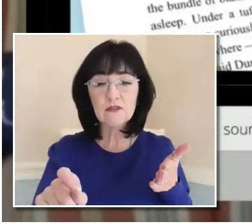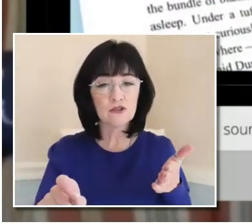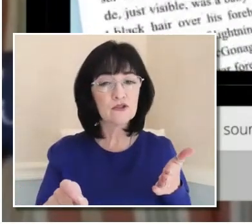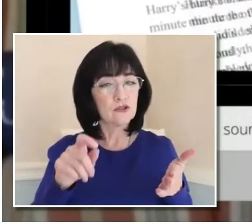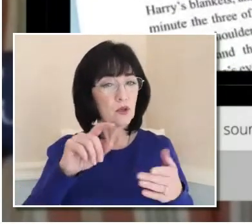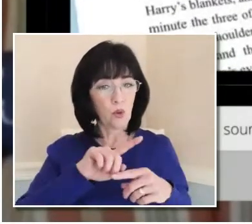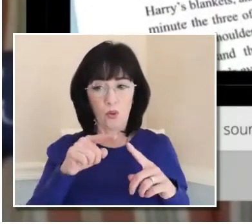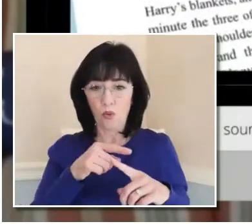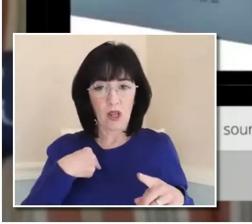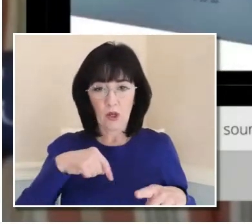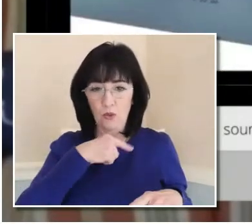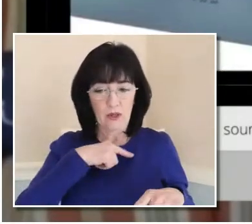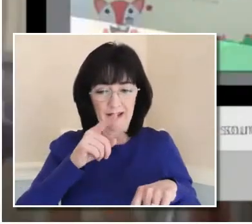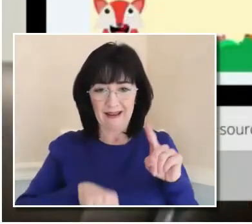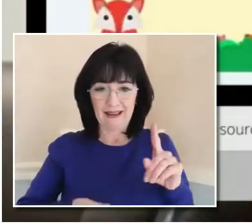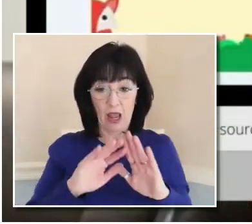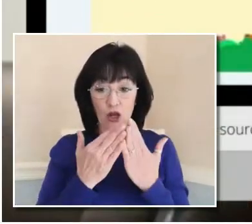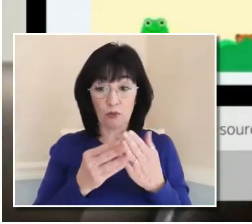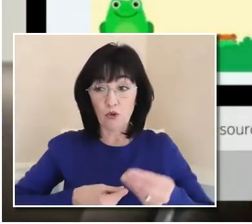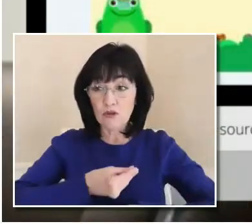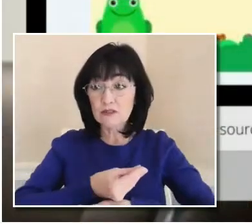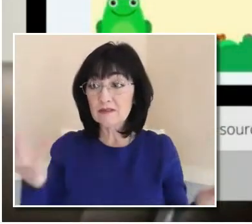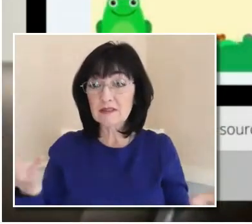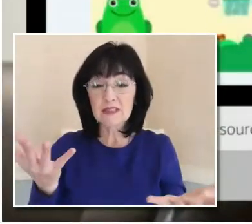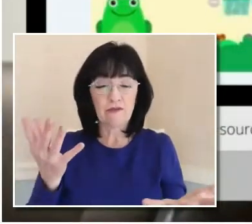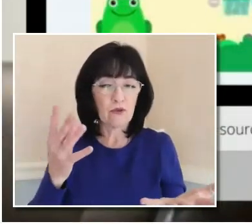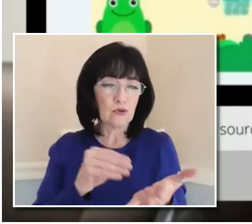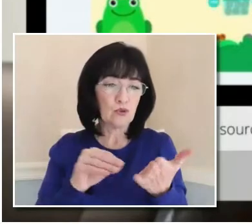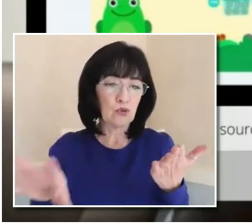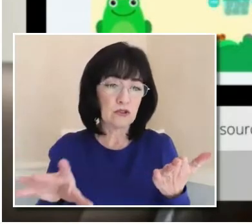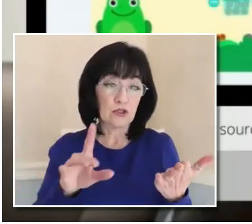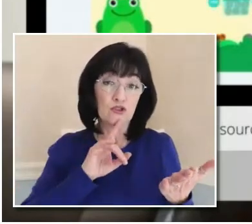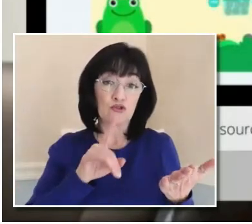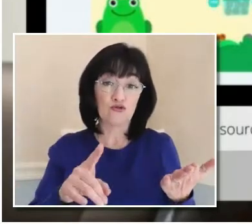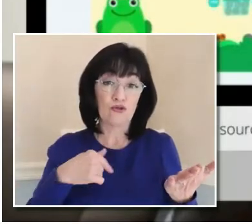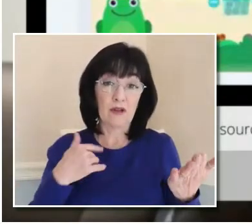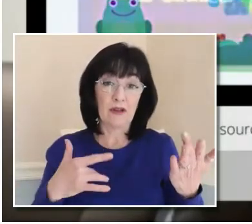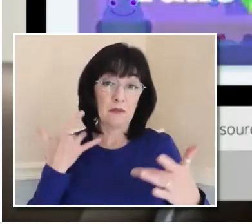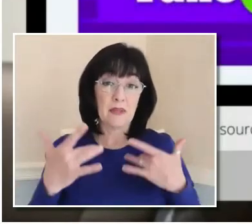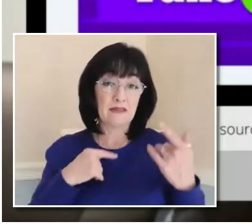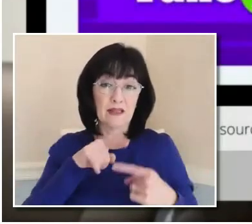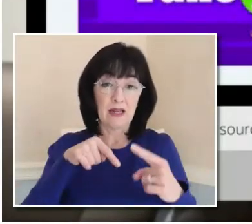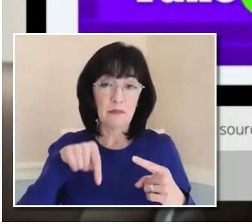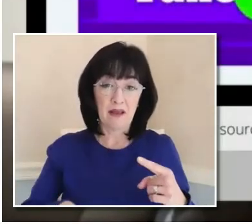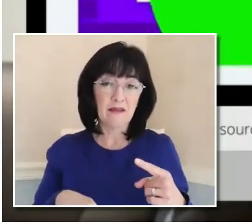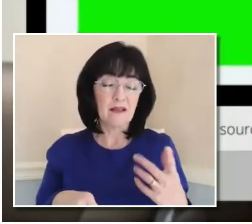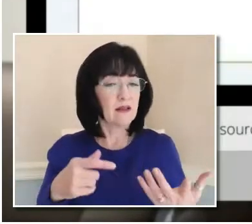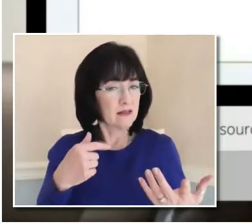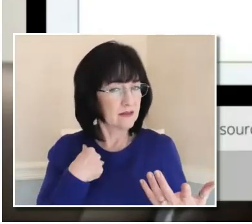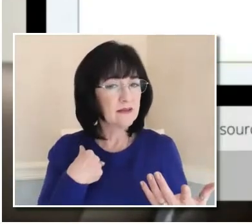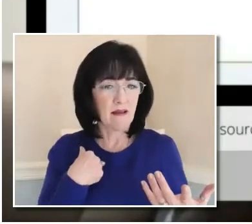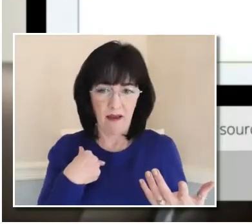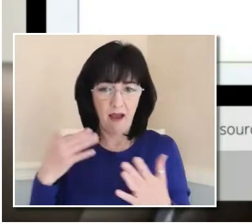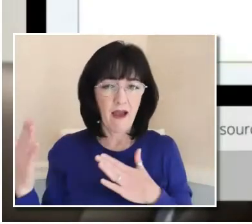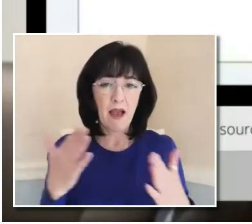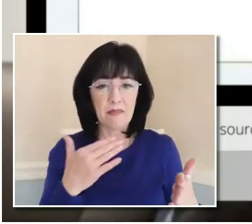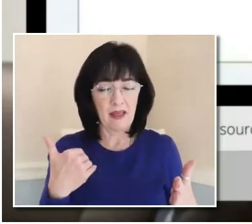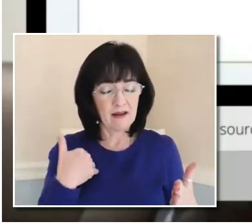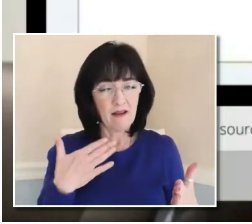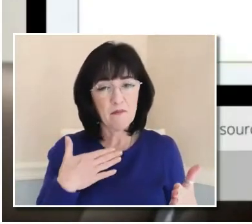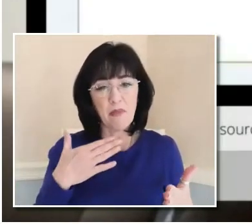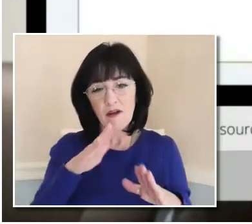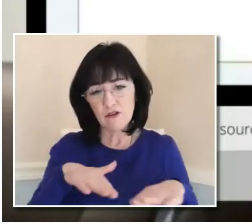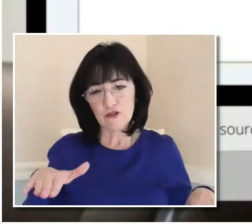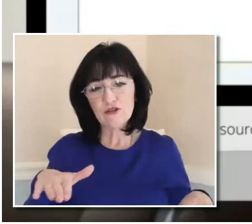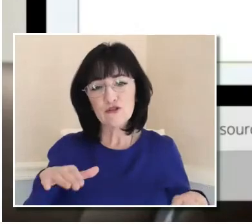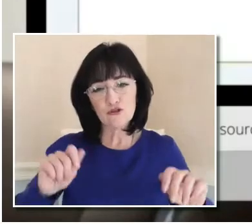the books to our students. So it's really exciting. I'm going to have my own children log into Zern this summer still, because I really feel like